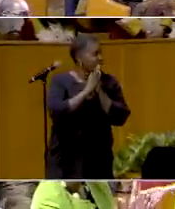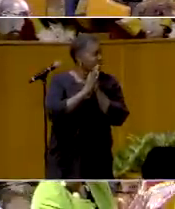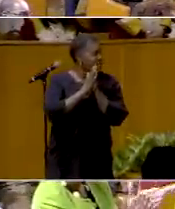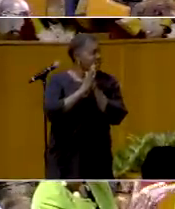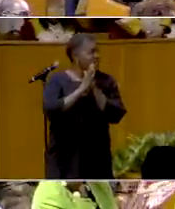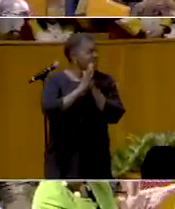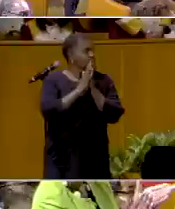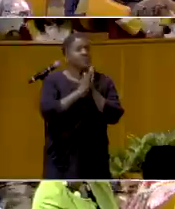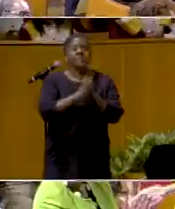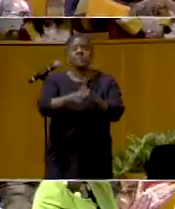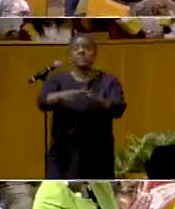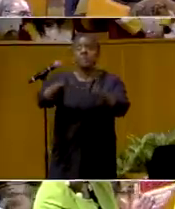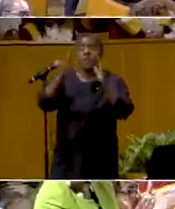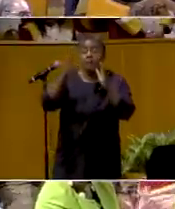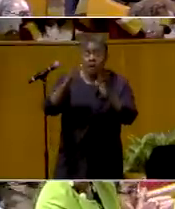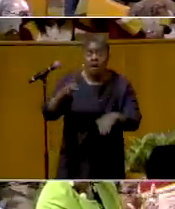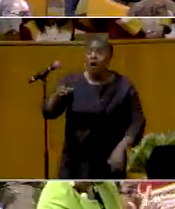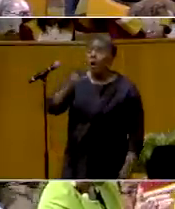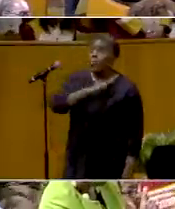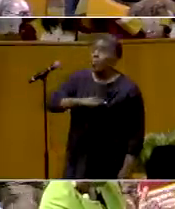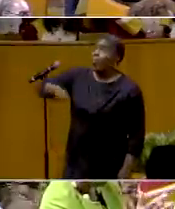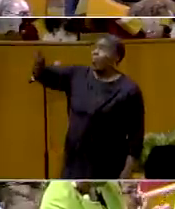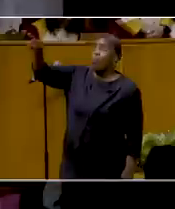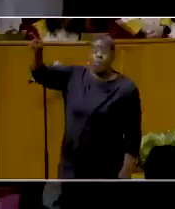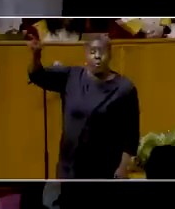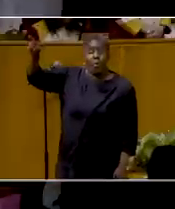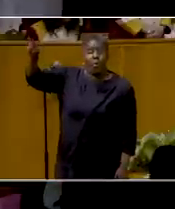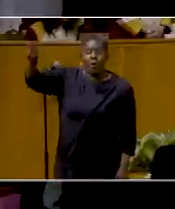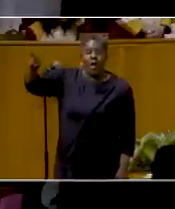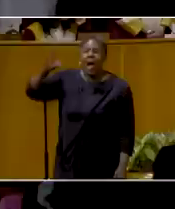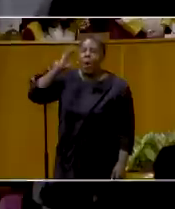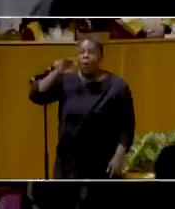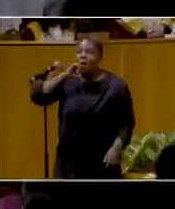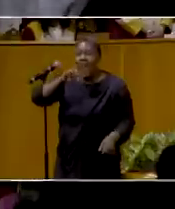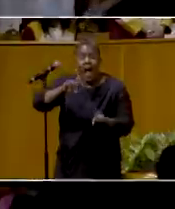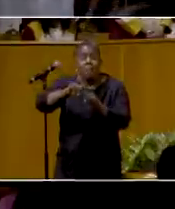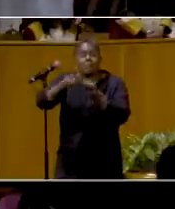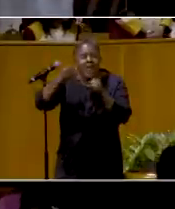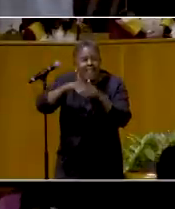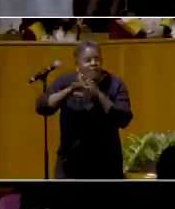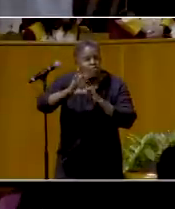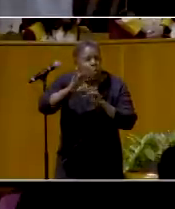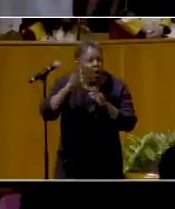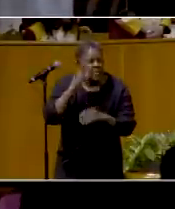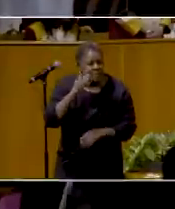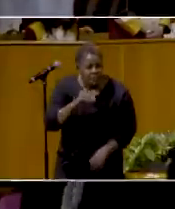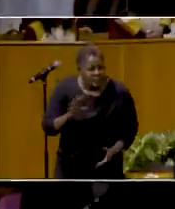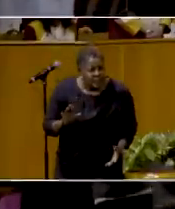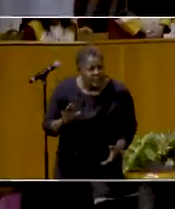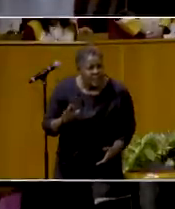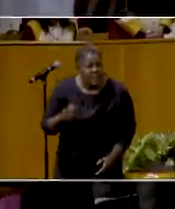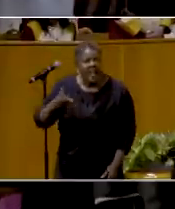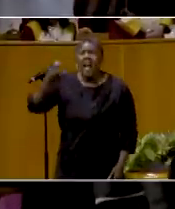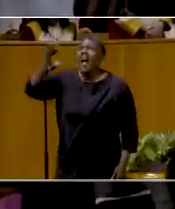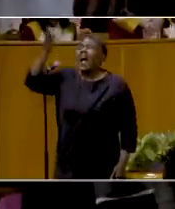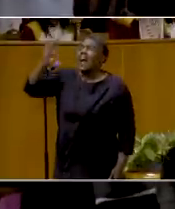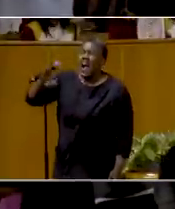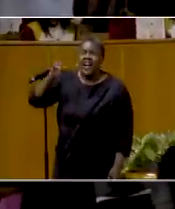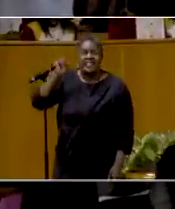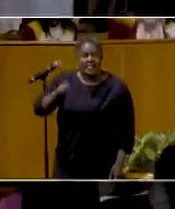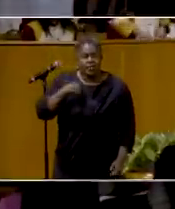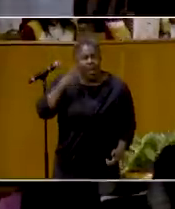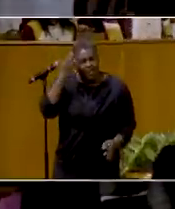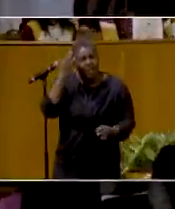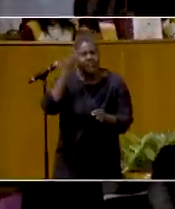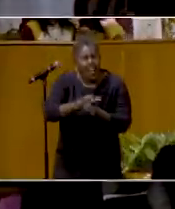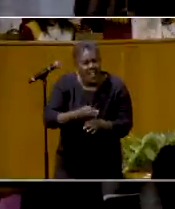Hey. Listen. The Lord is not going to break into your experience. God needs you to have faith